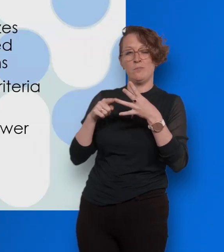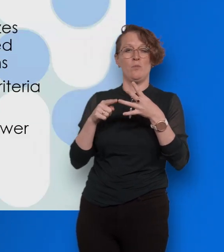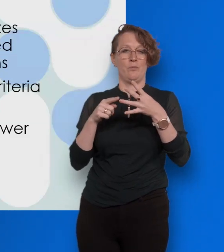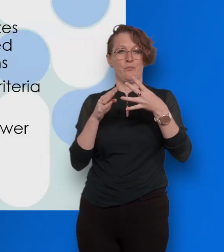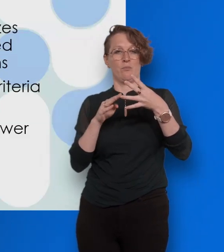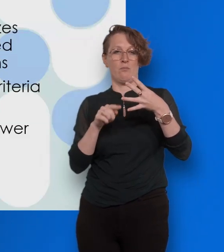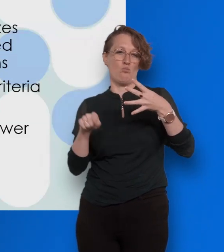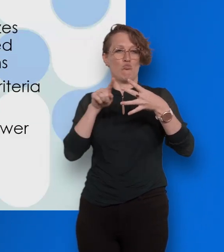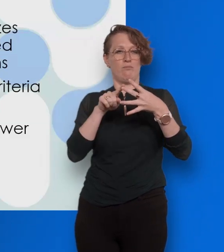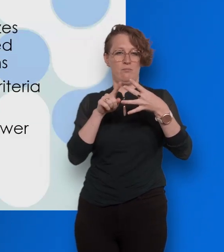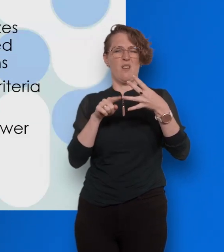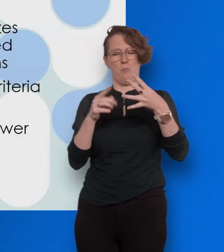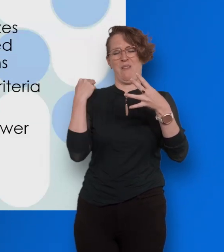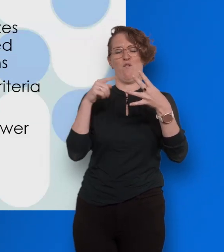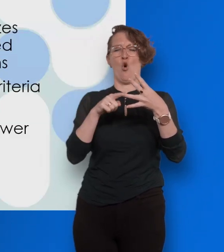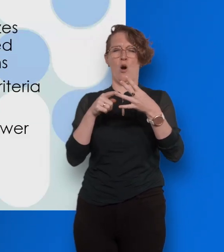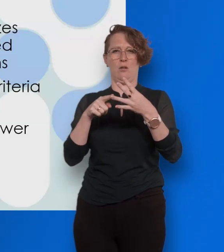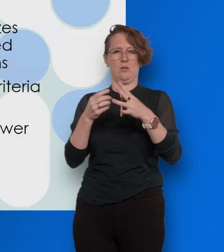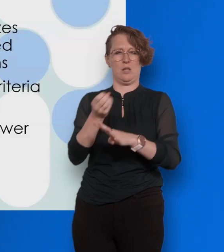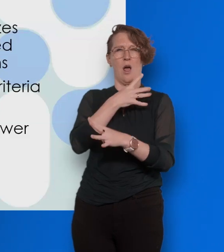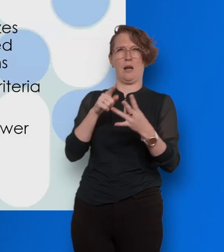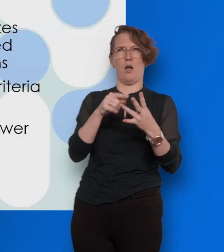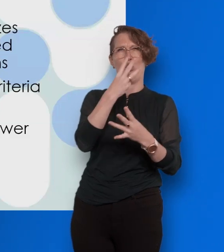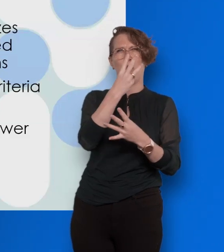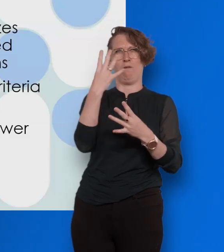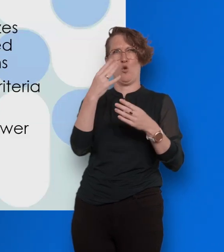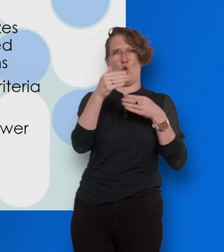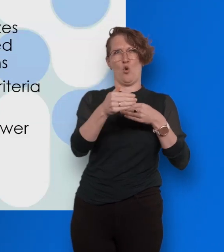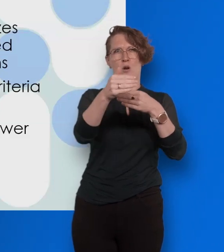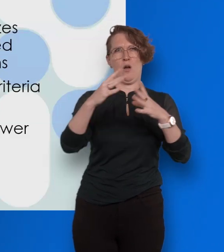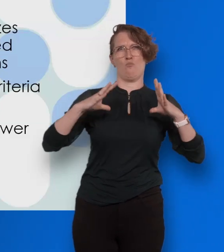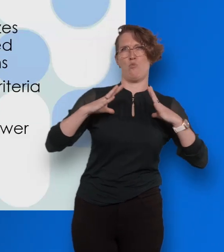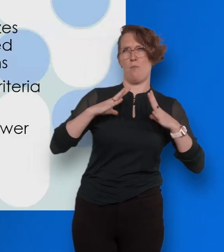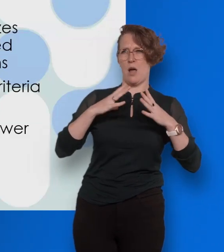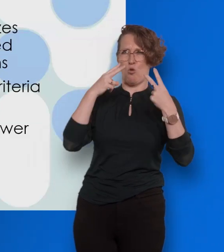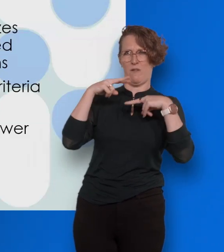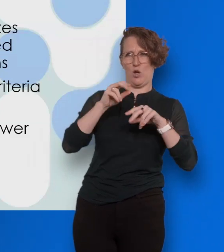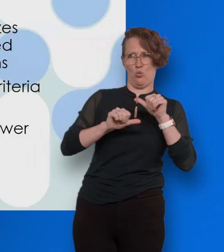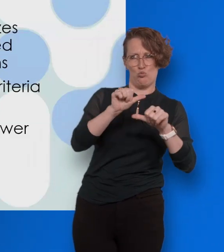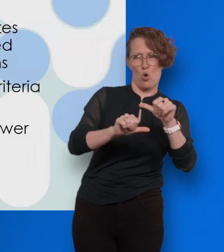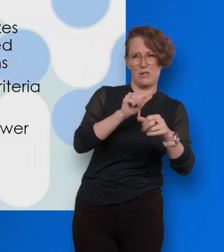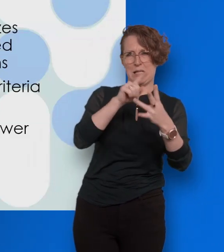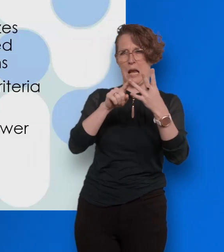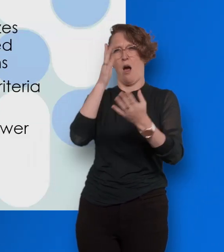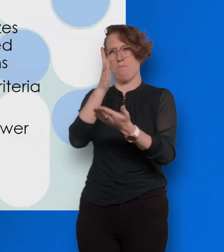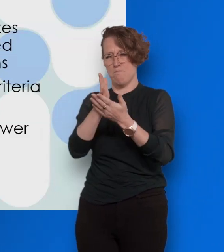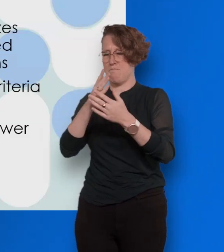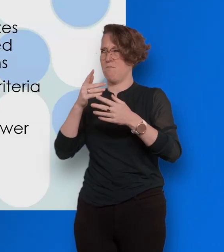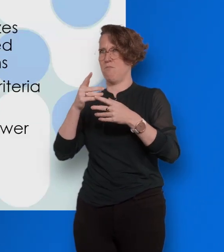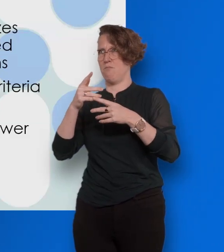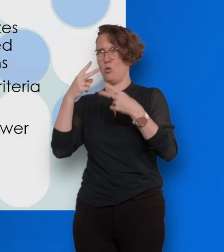stage 4 and 5, so sorry, 3 and 4, which was preparing the review process and the review